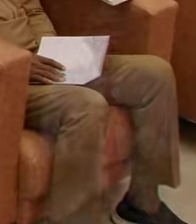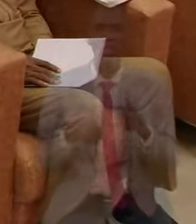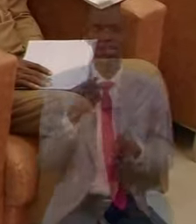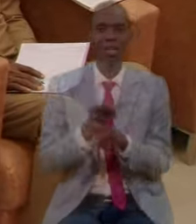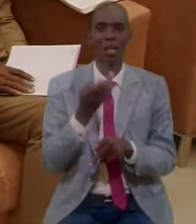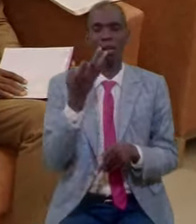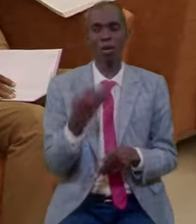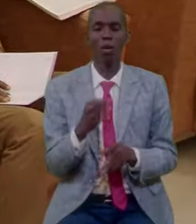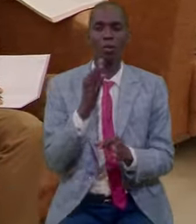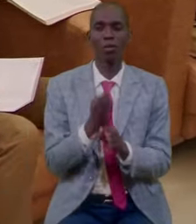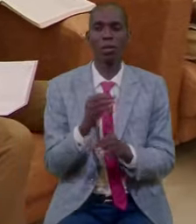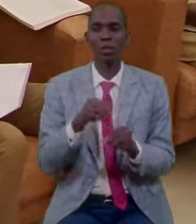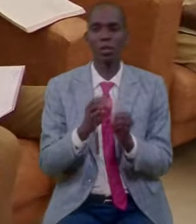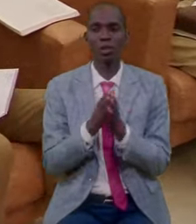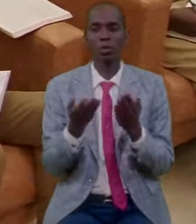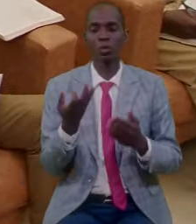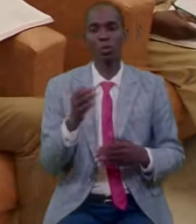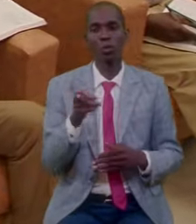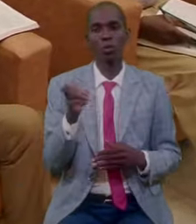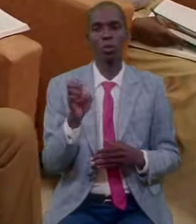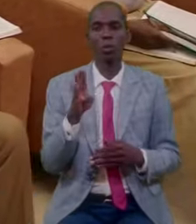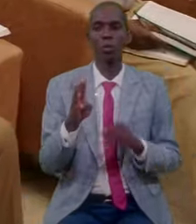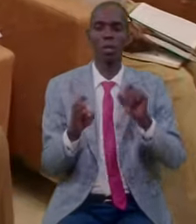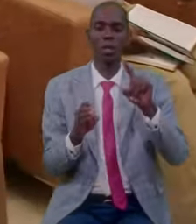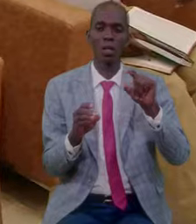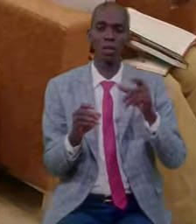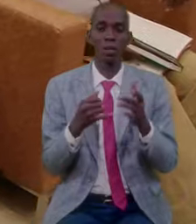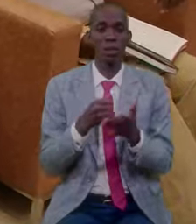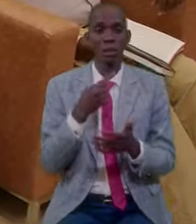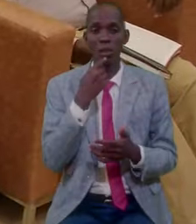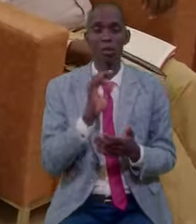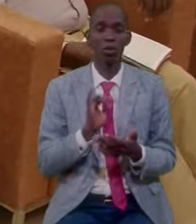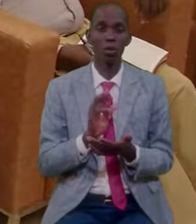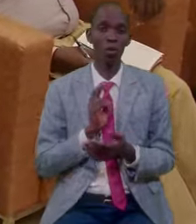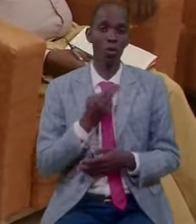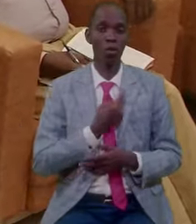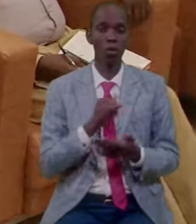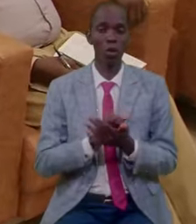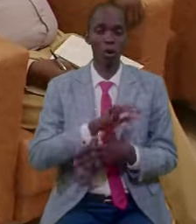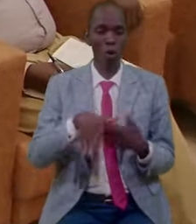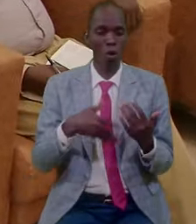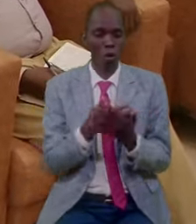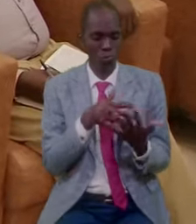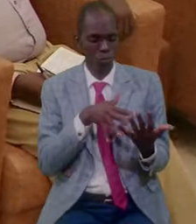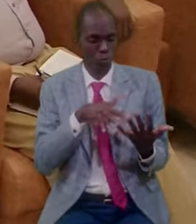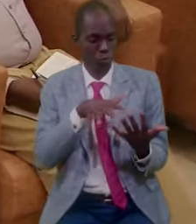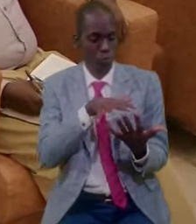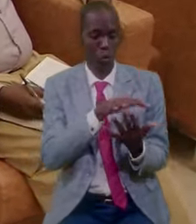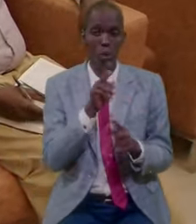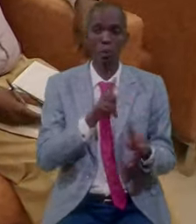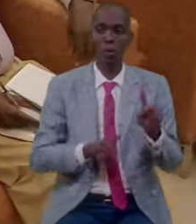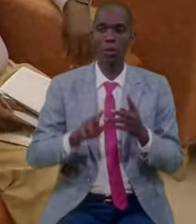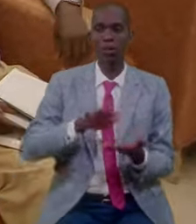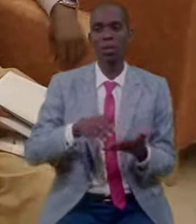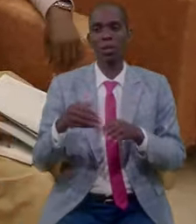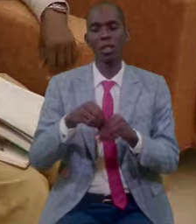Hebrews chapter 11 tells us these all died in faith. Faith to